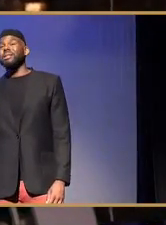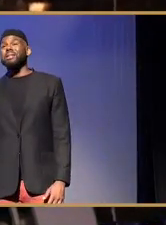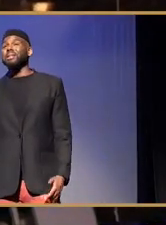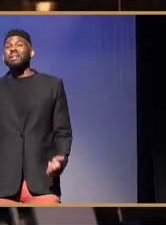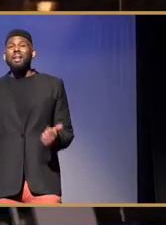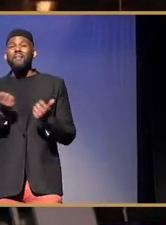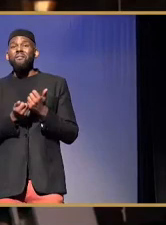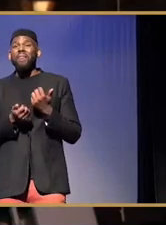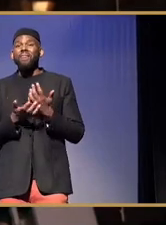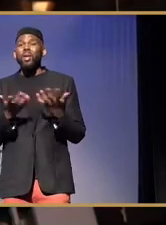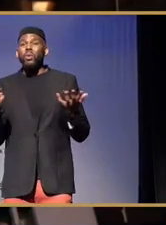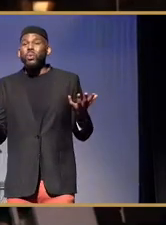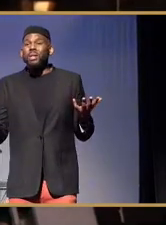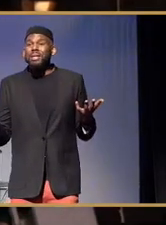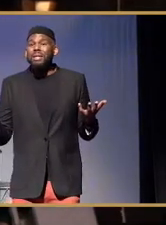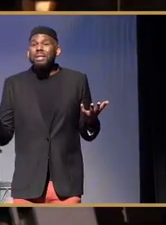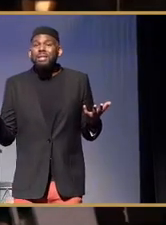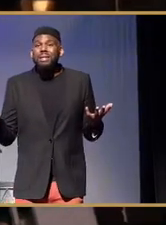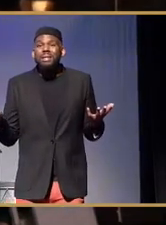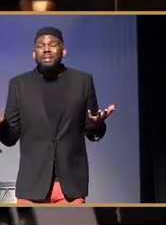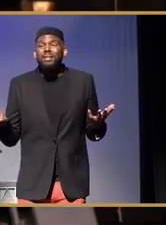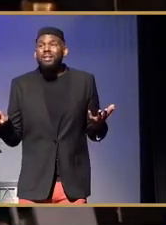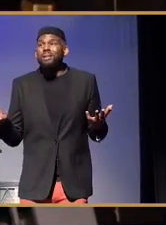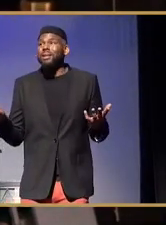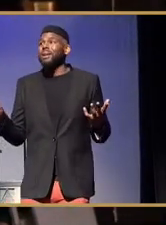Everything to me,